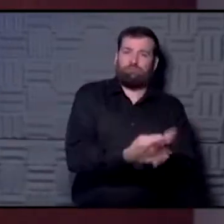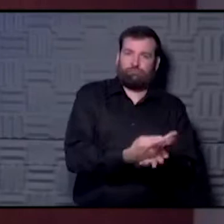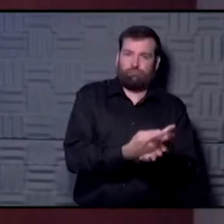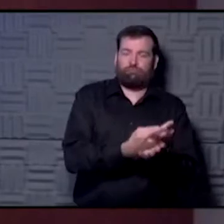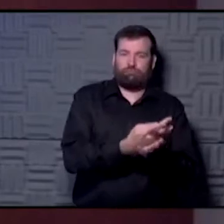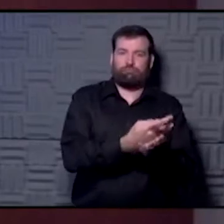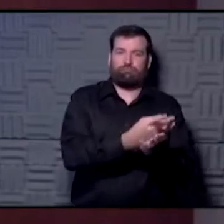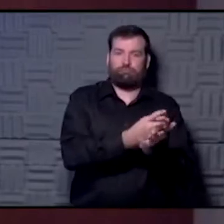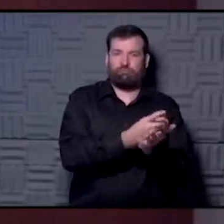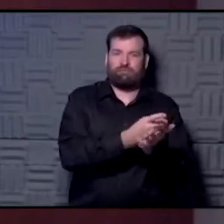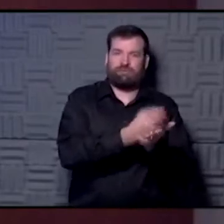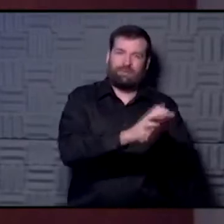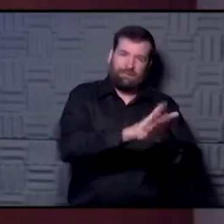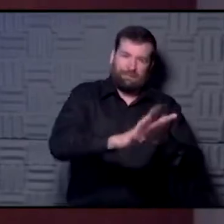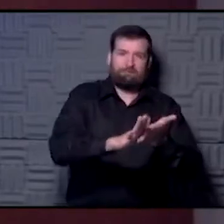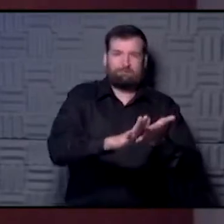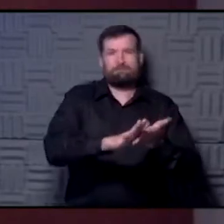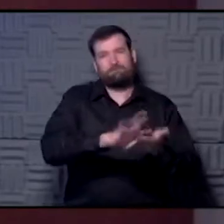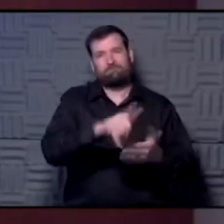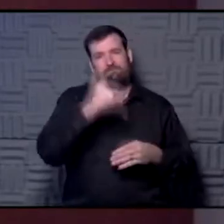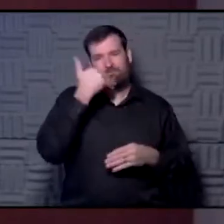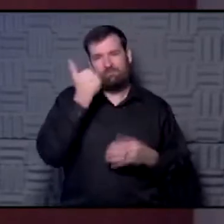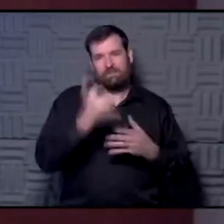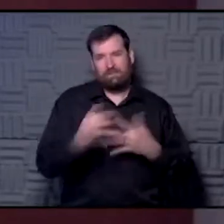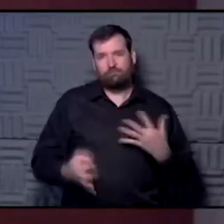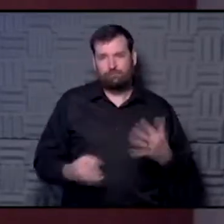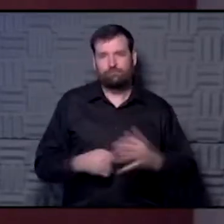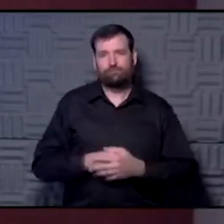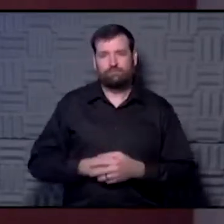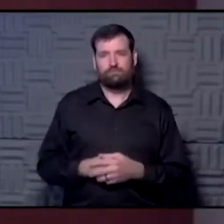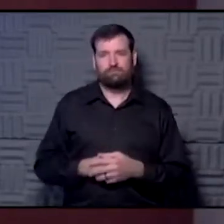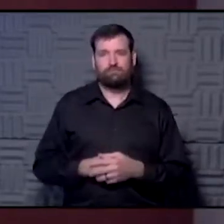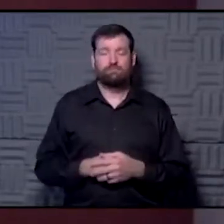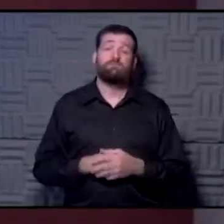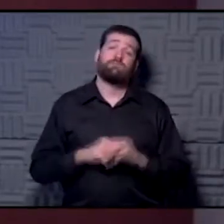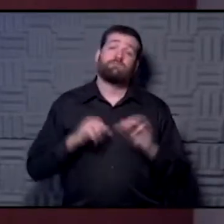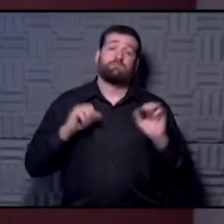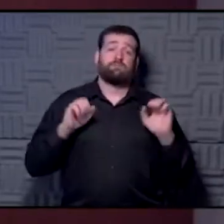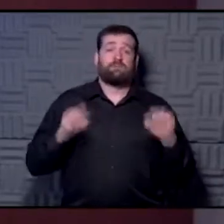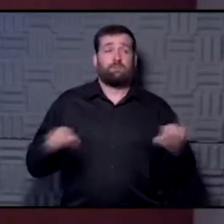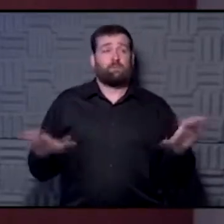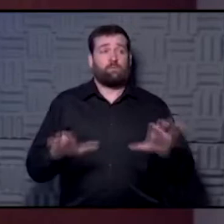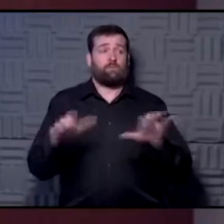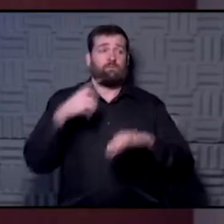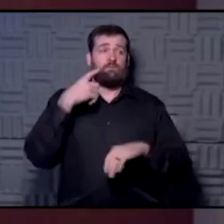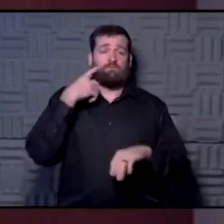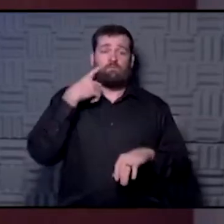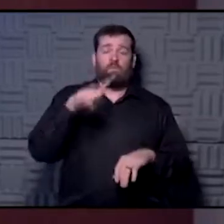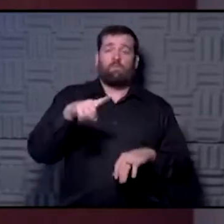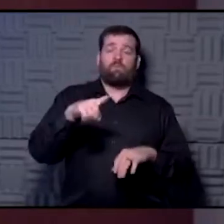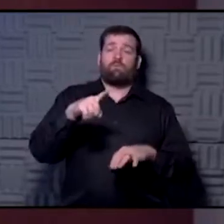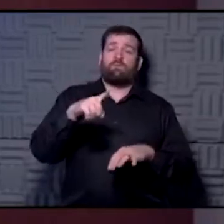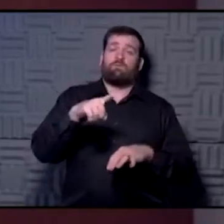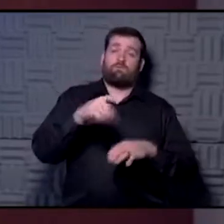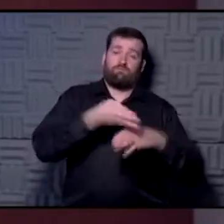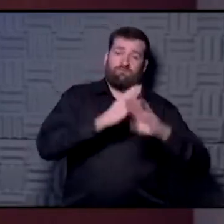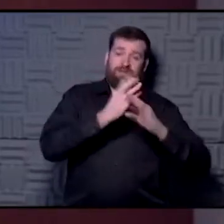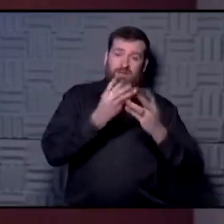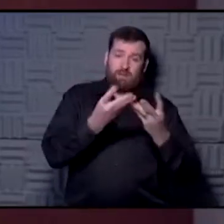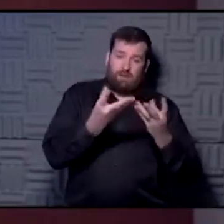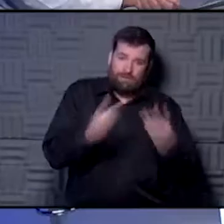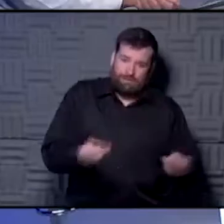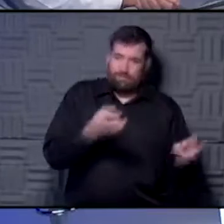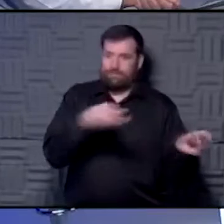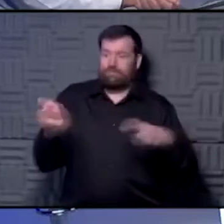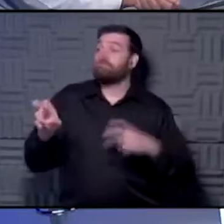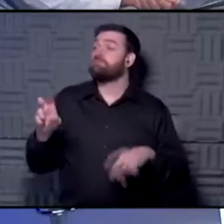get touched by multiple people is really probably the best practice, and then anything you can do to prevent the transmission through the droplets. And